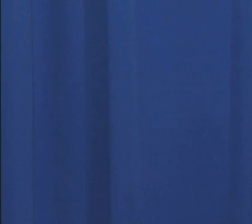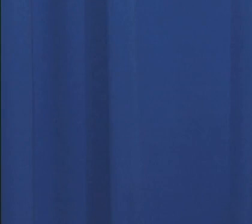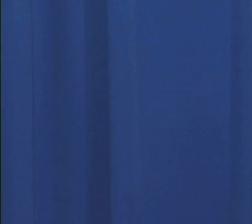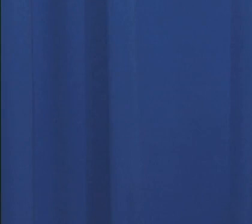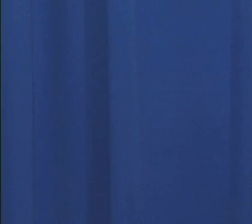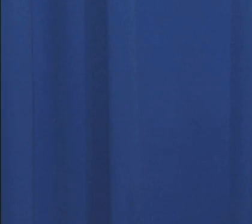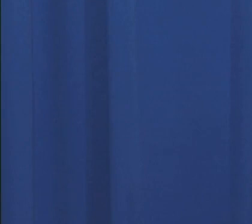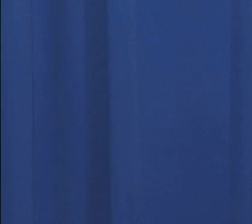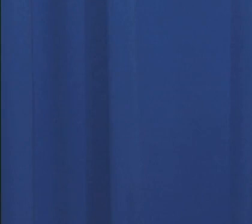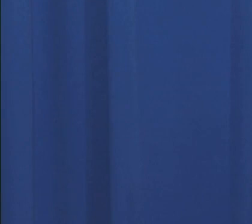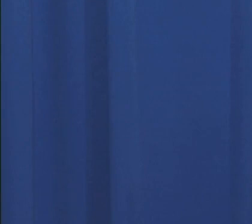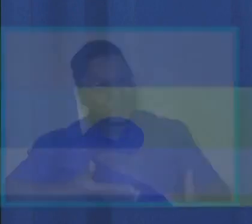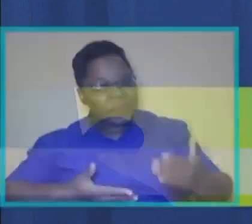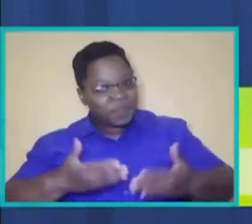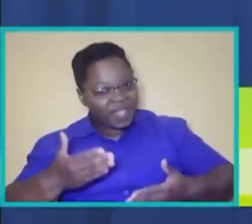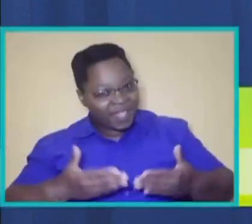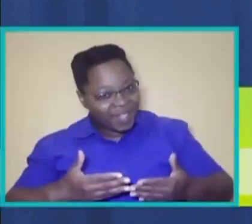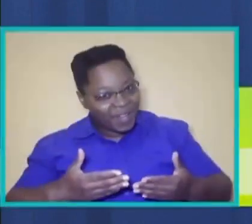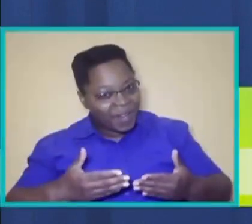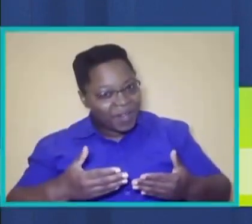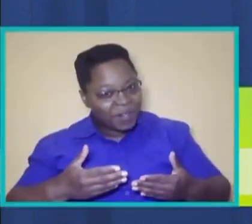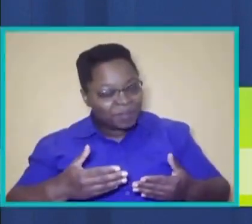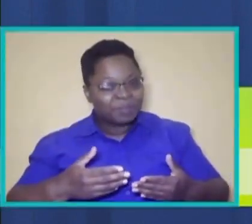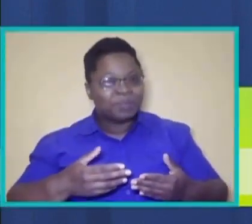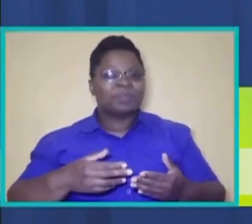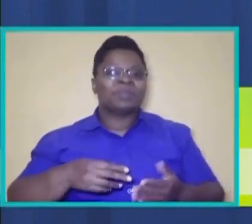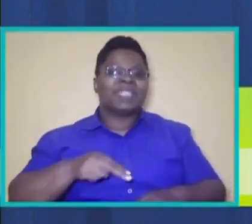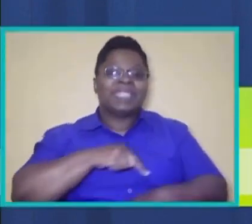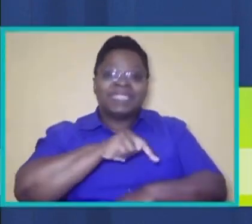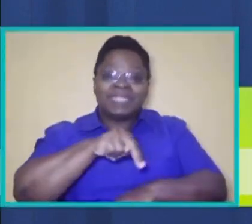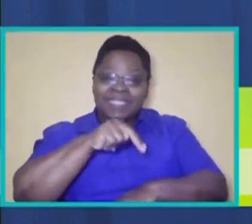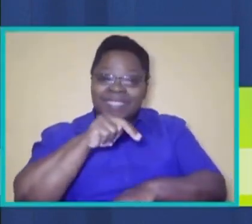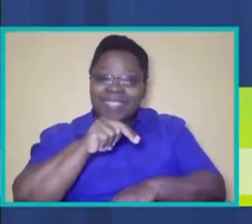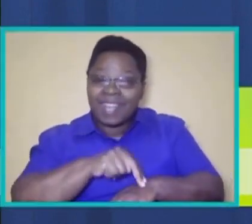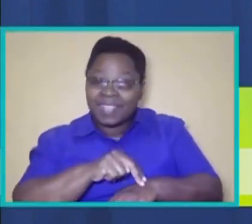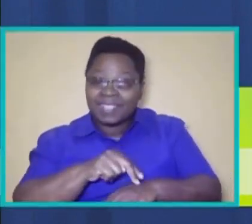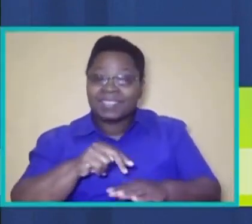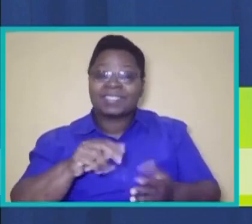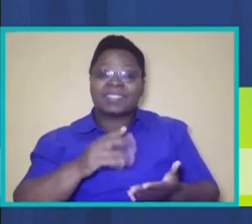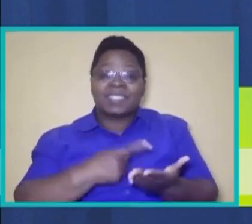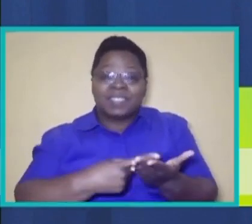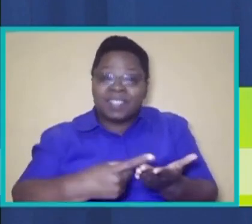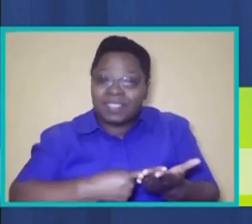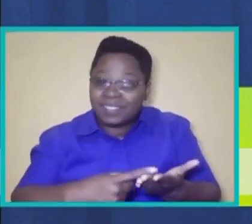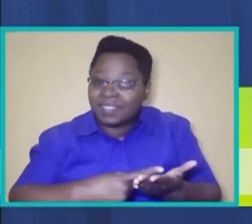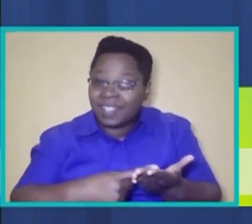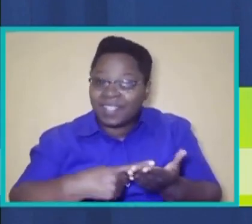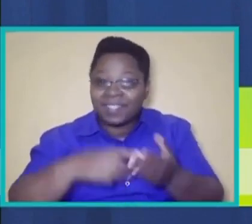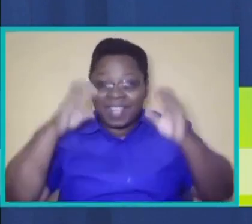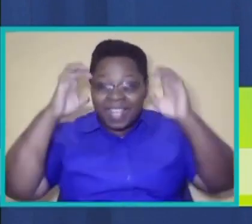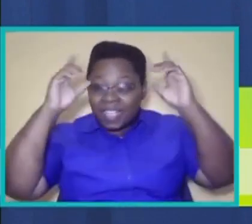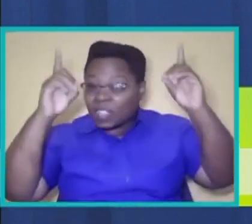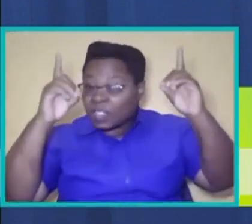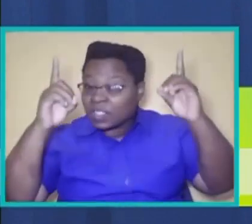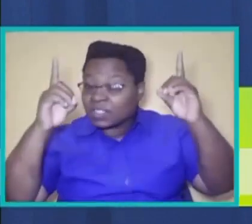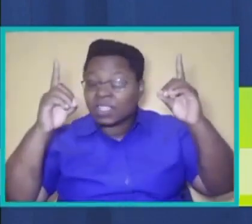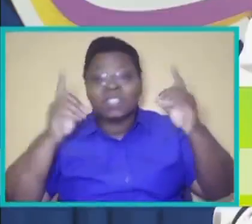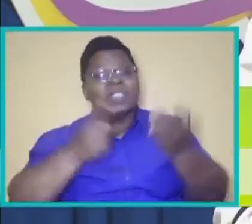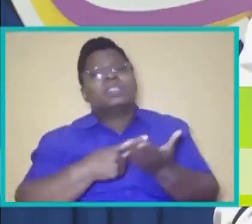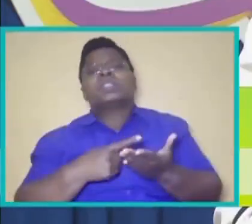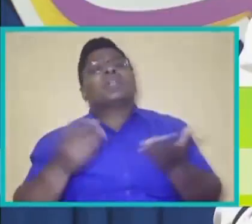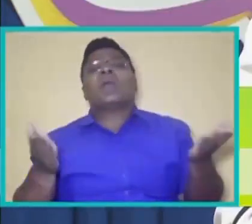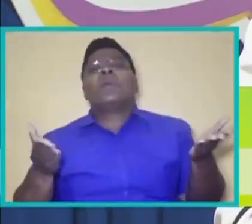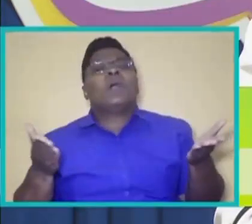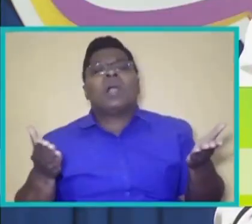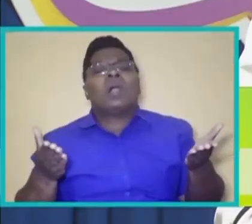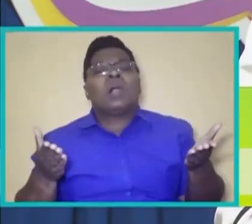Welcome back to the National Consultation on Education. We are discussing curriculum reform with Dr. Gillian Paul and Mr.